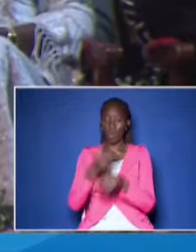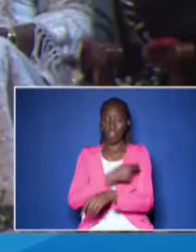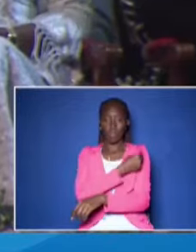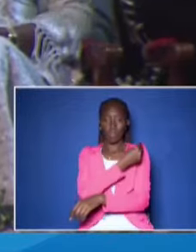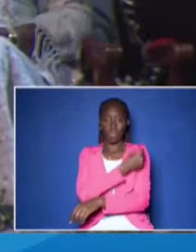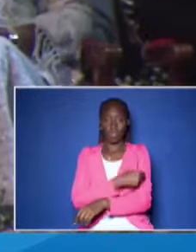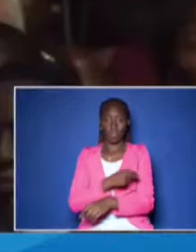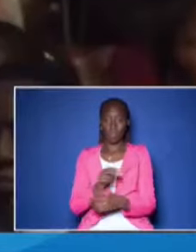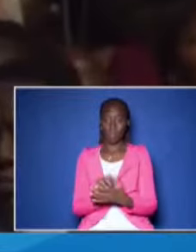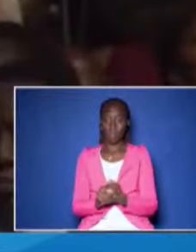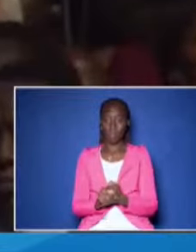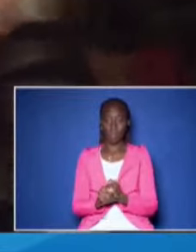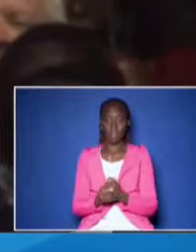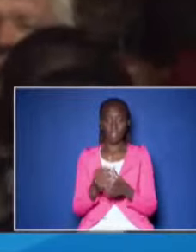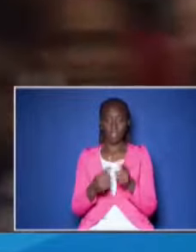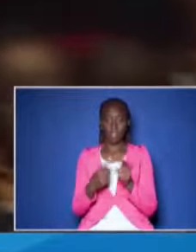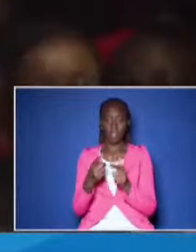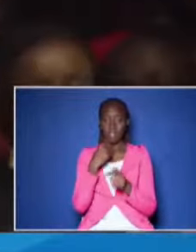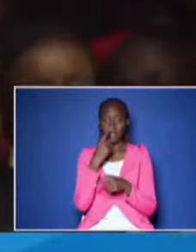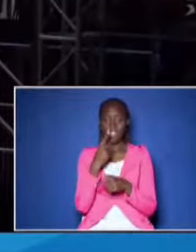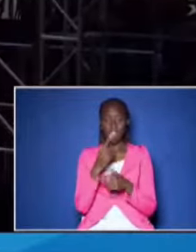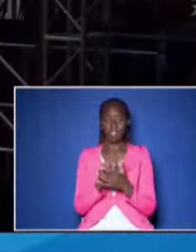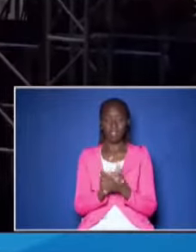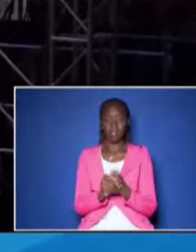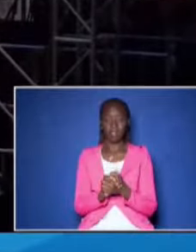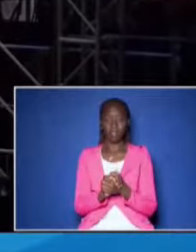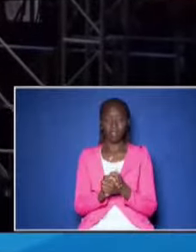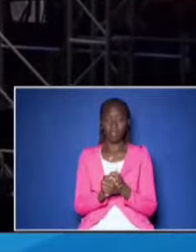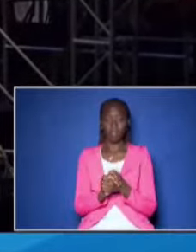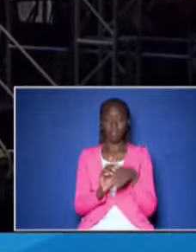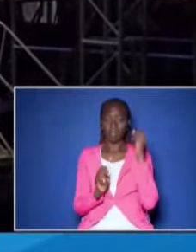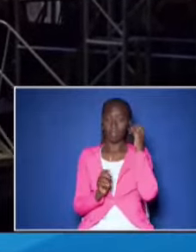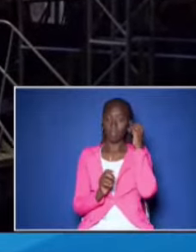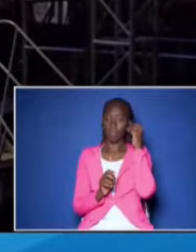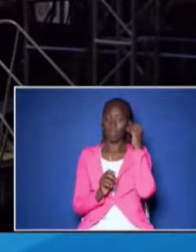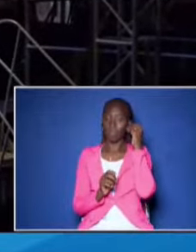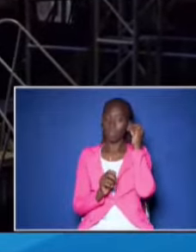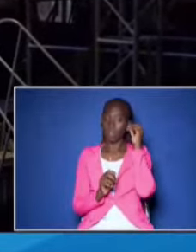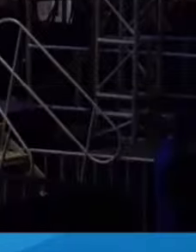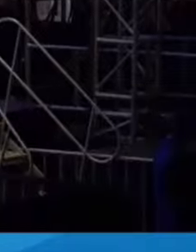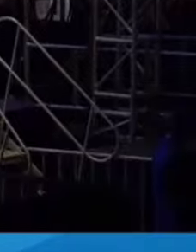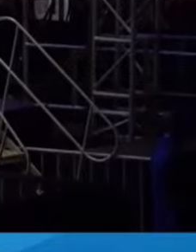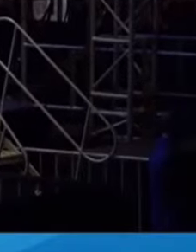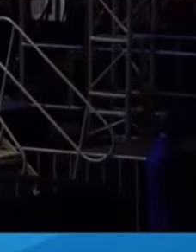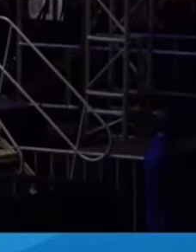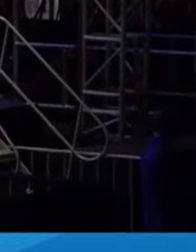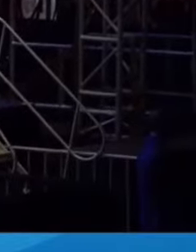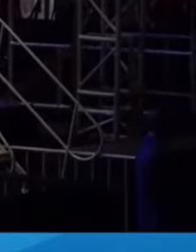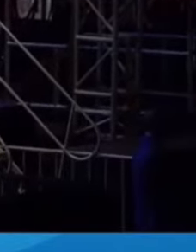hospital they told me if you were one day late you'd be